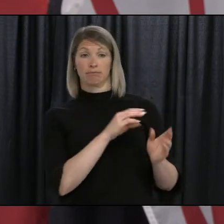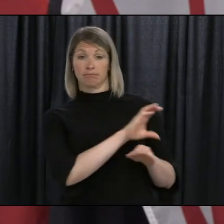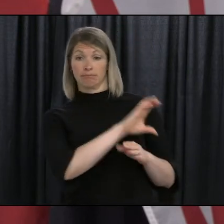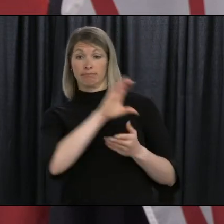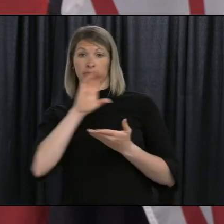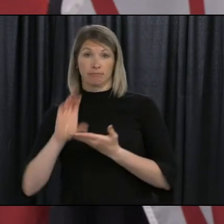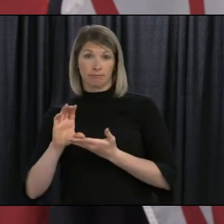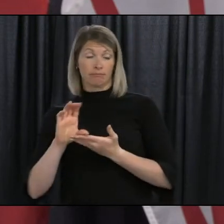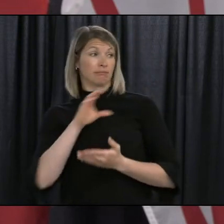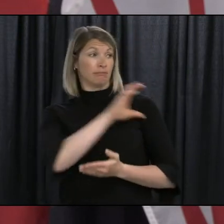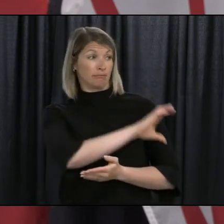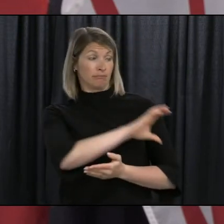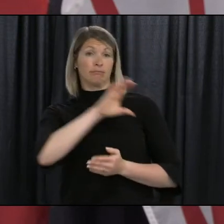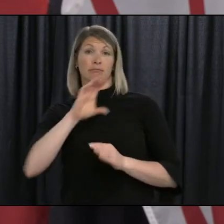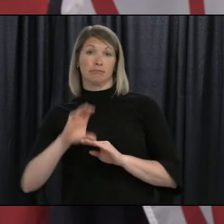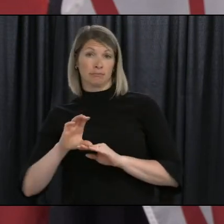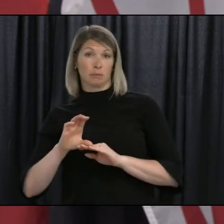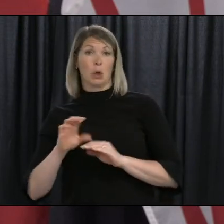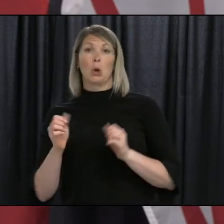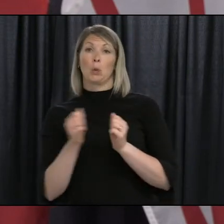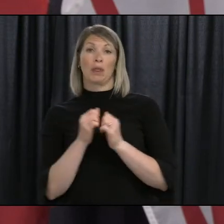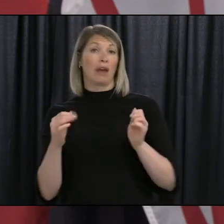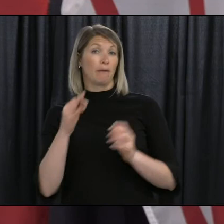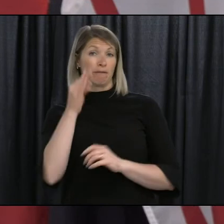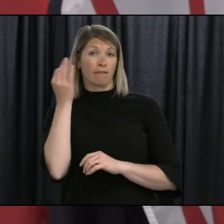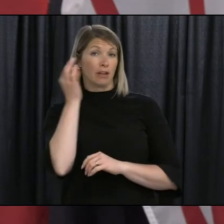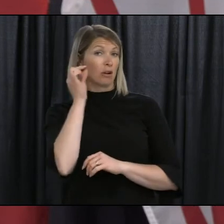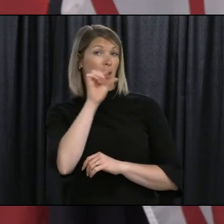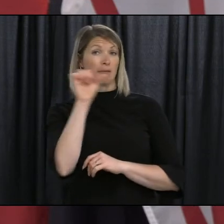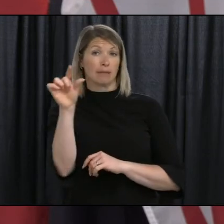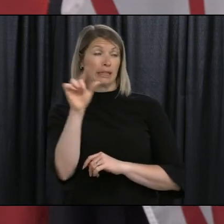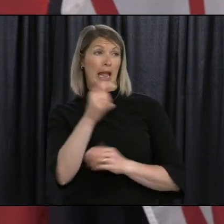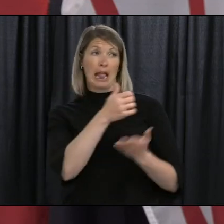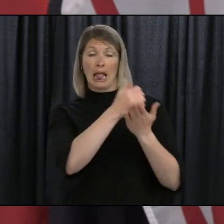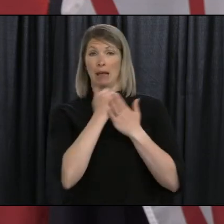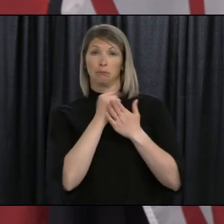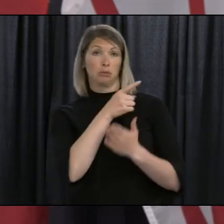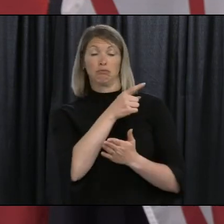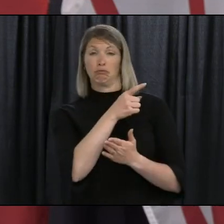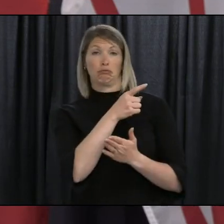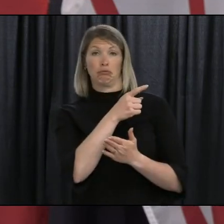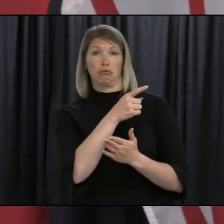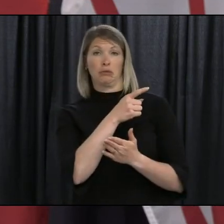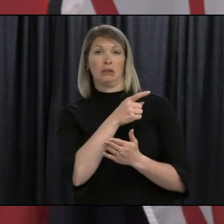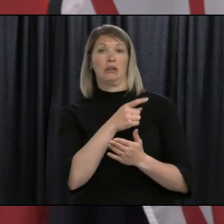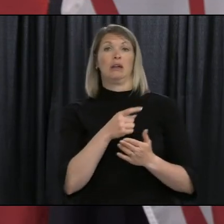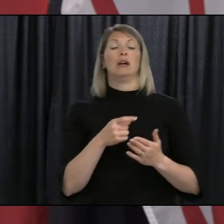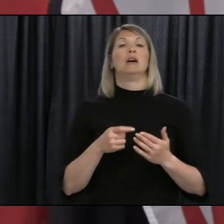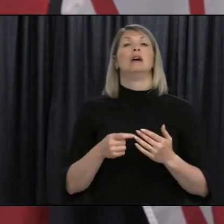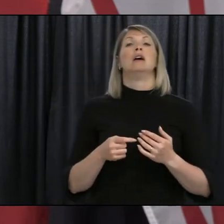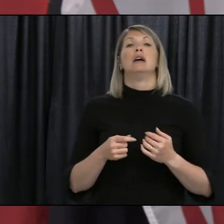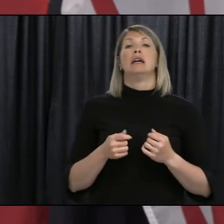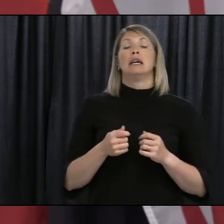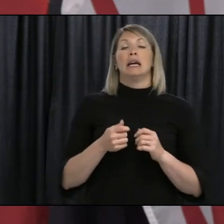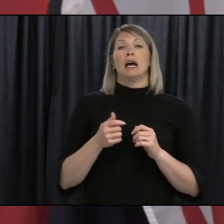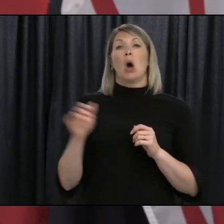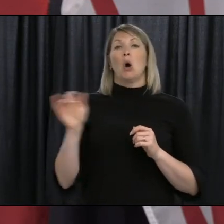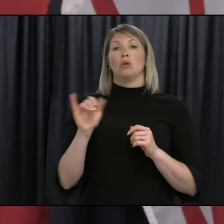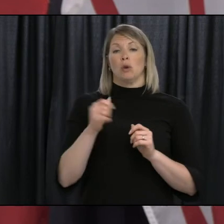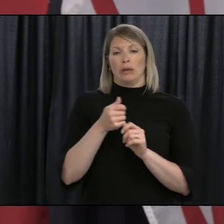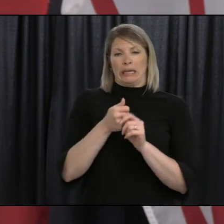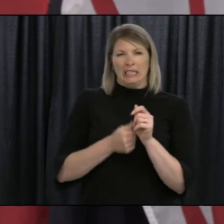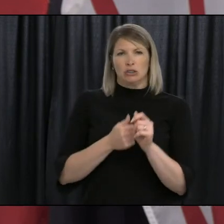federal government. Once markets settled and there was greater stability in the bond markets, every province, I